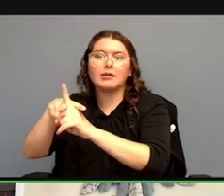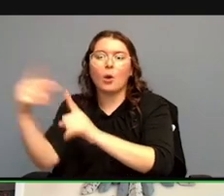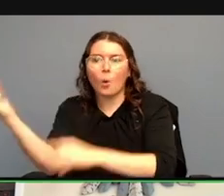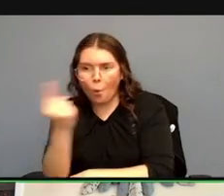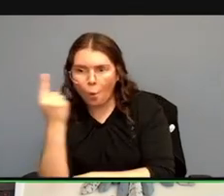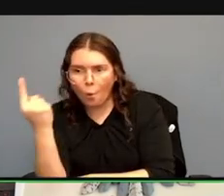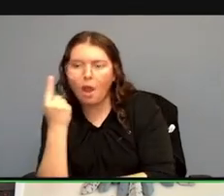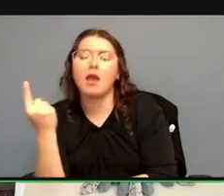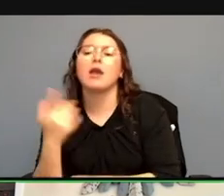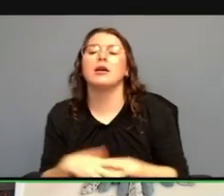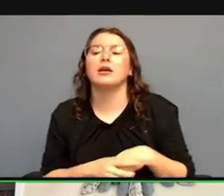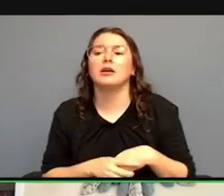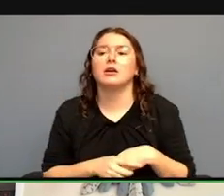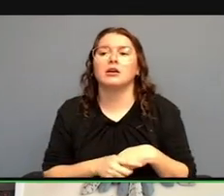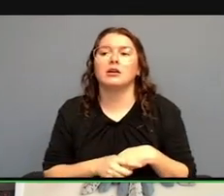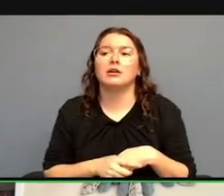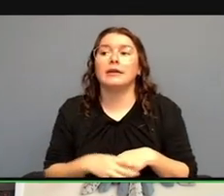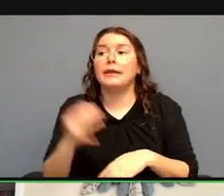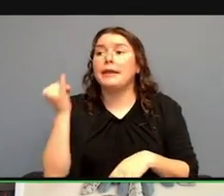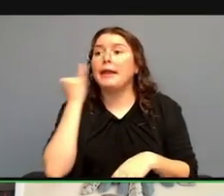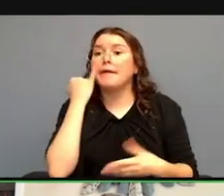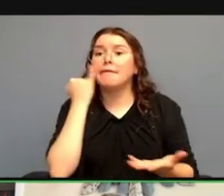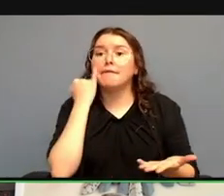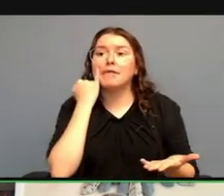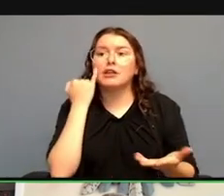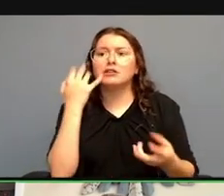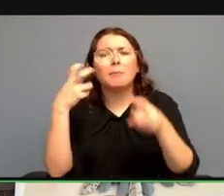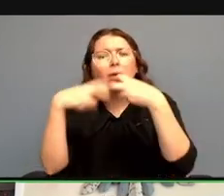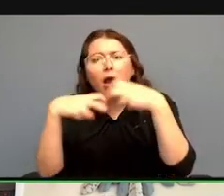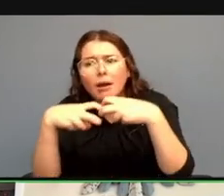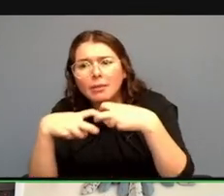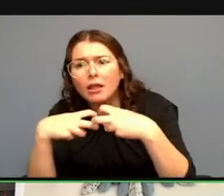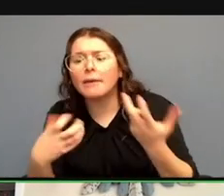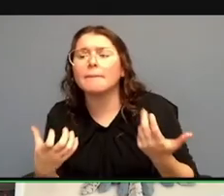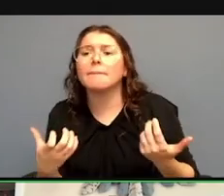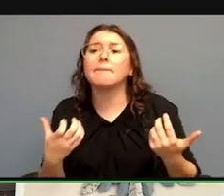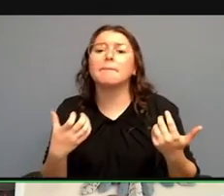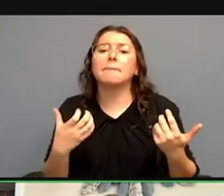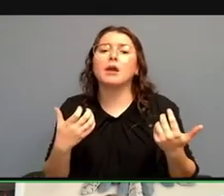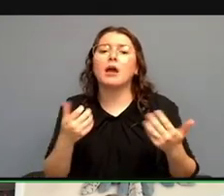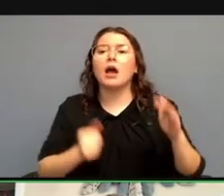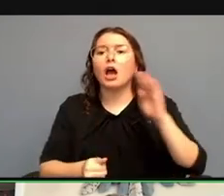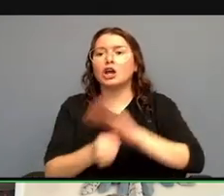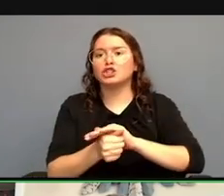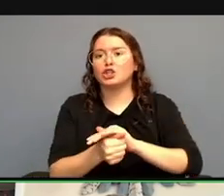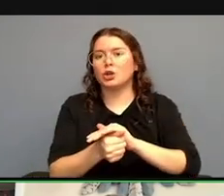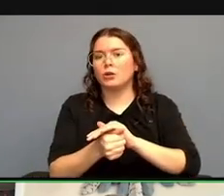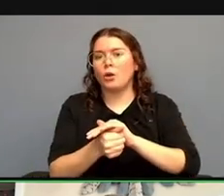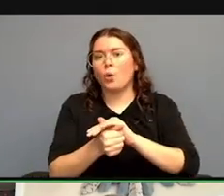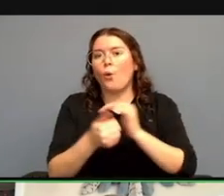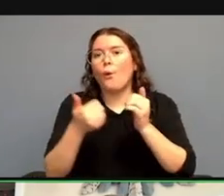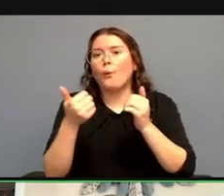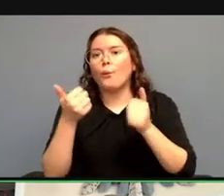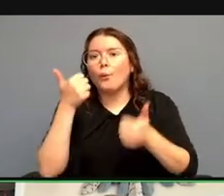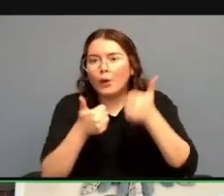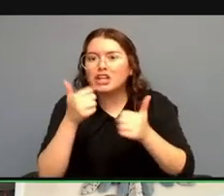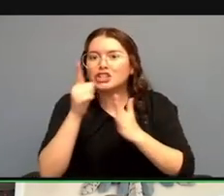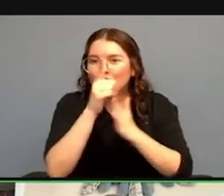a matter of if there is an issue, under which law are we going